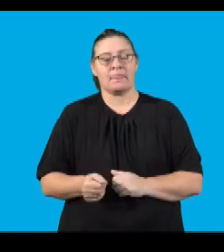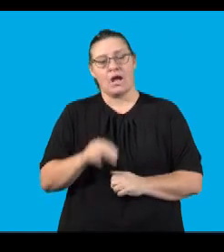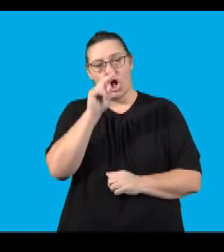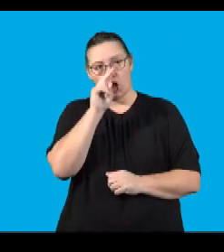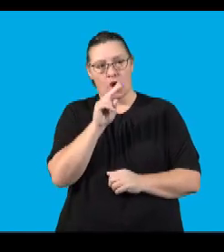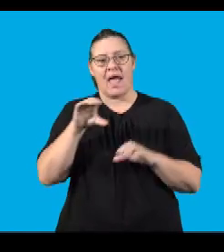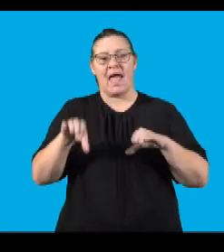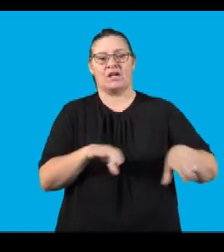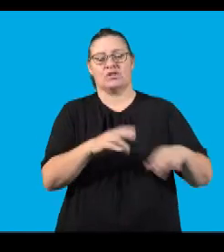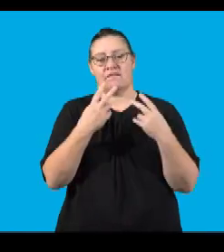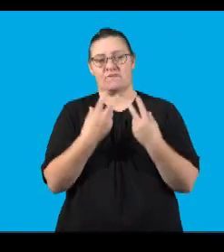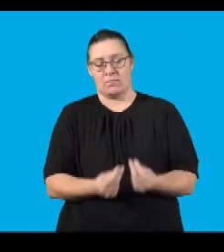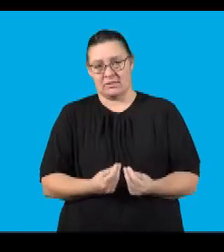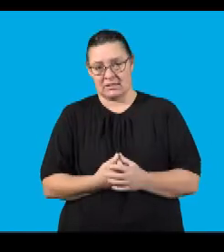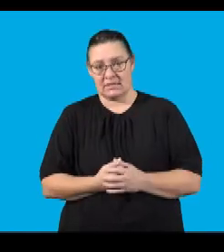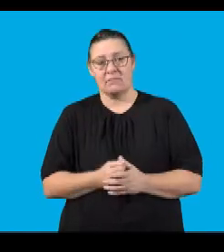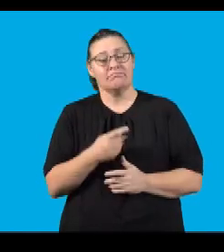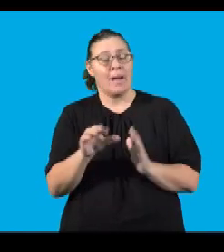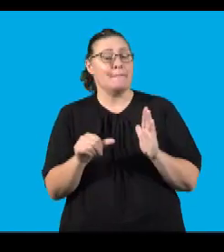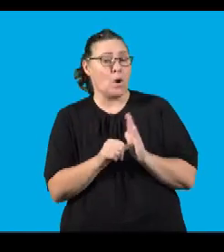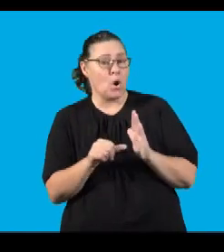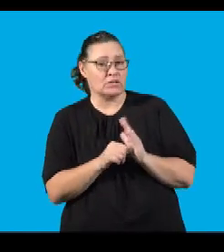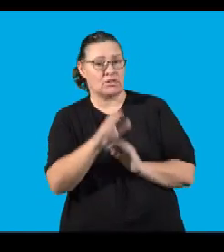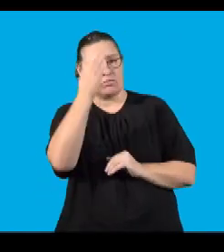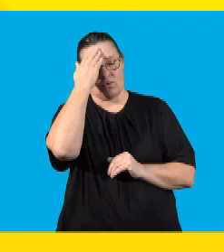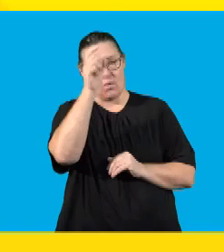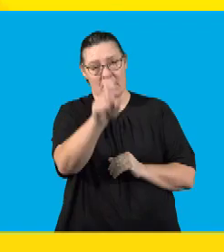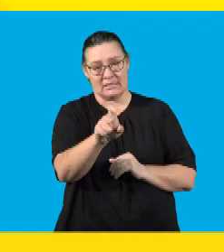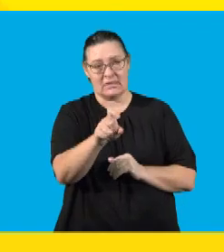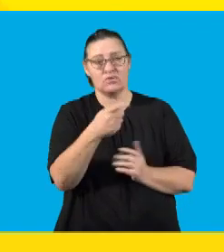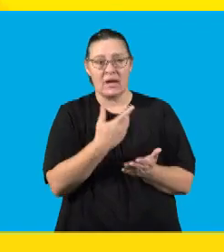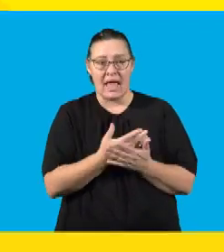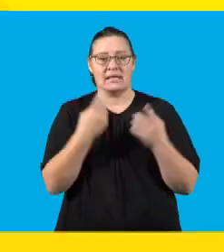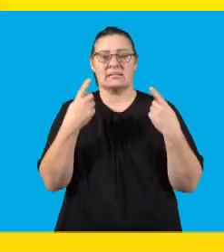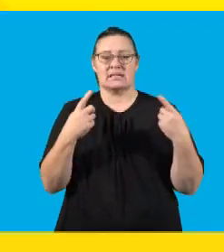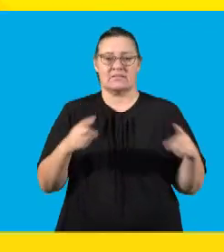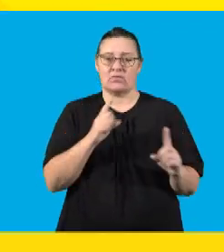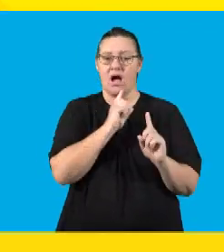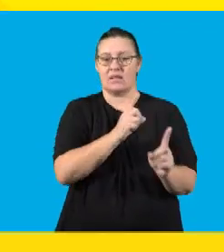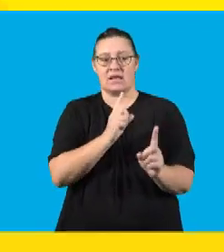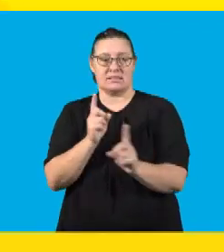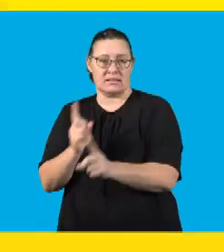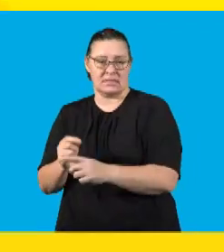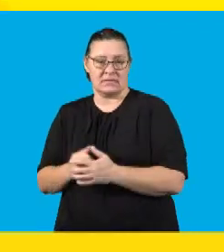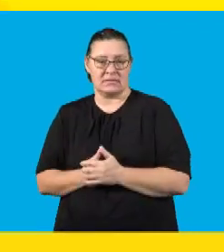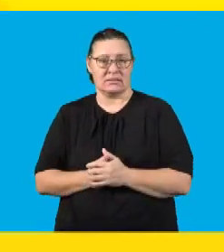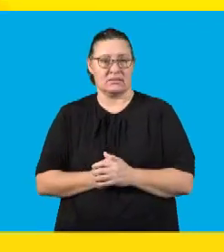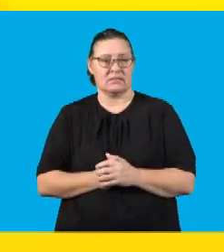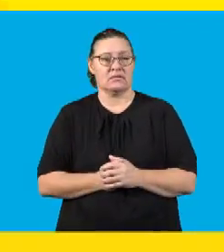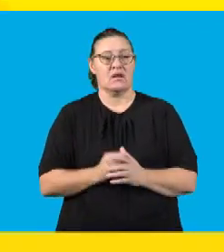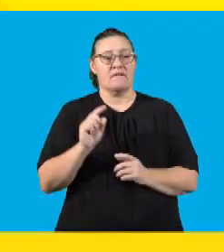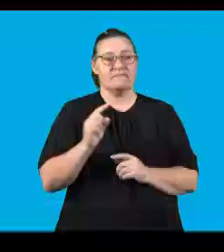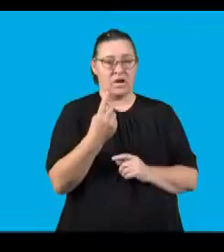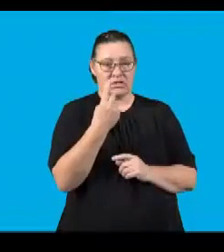Now let's take a look at some action verbs. These are very important for you to know so that you can be successful in answering the